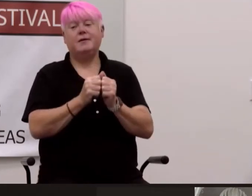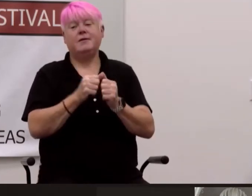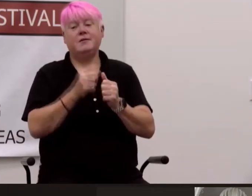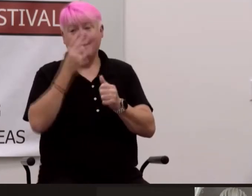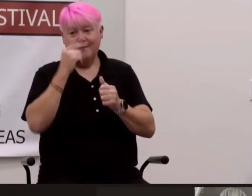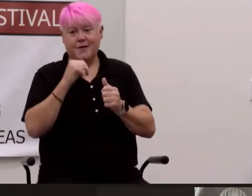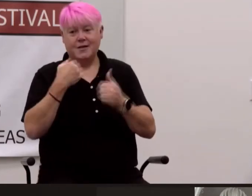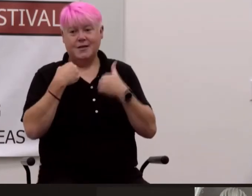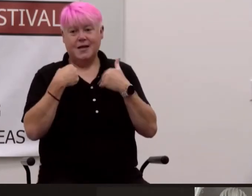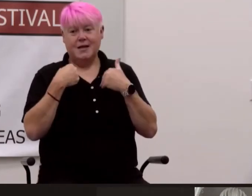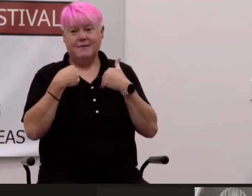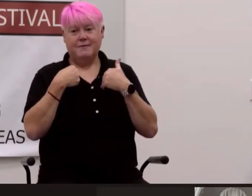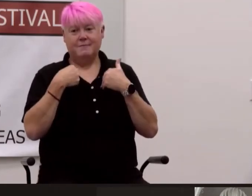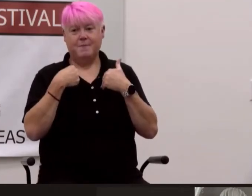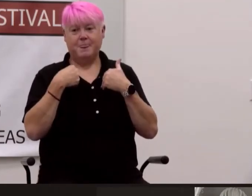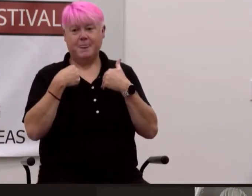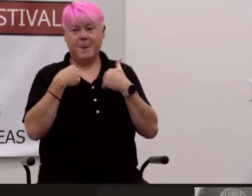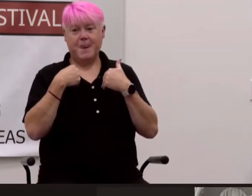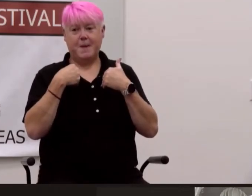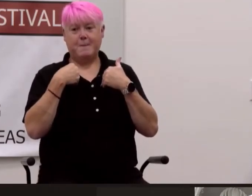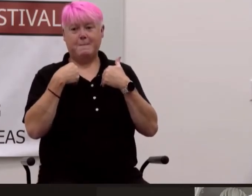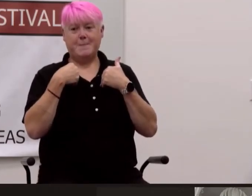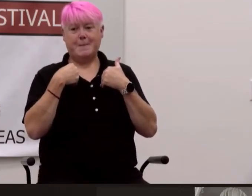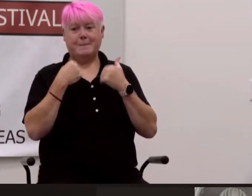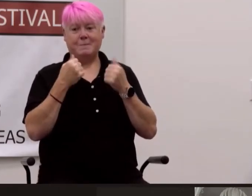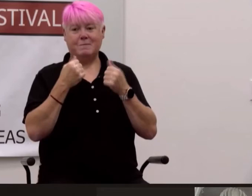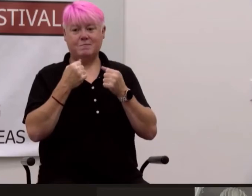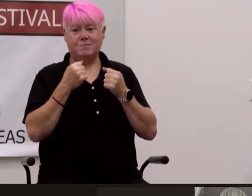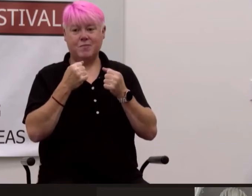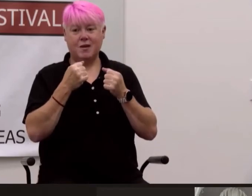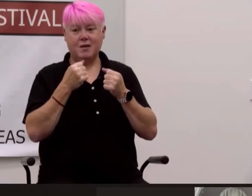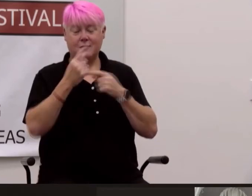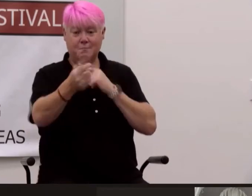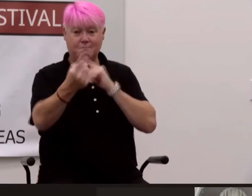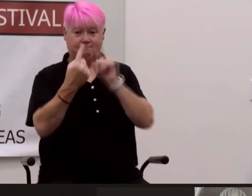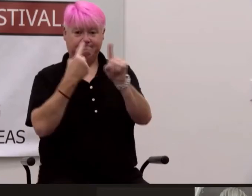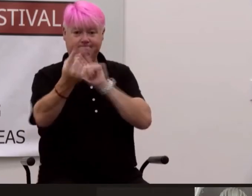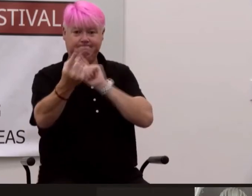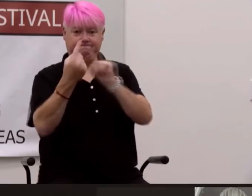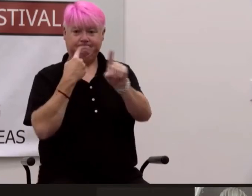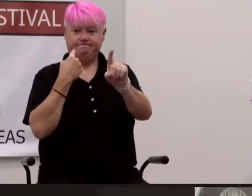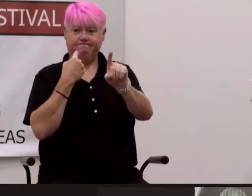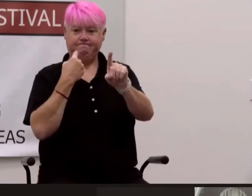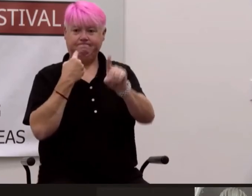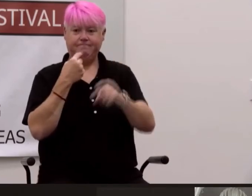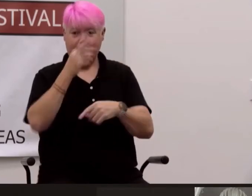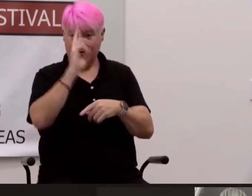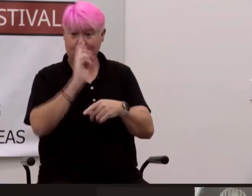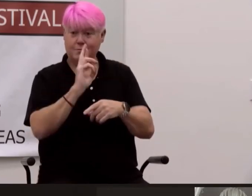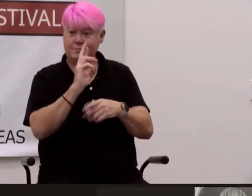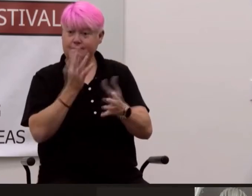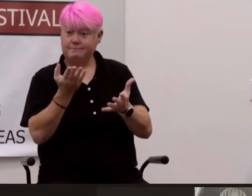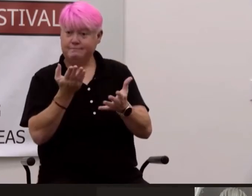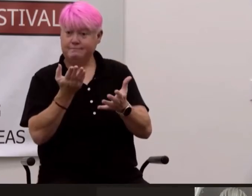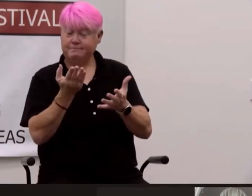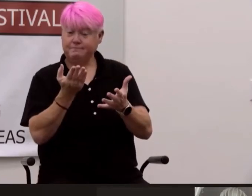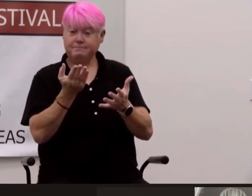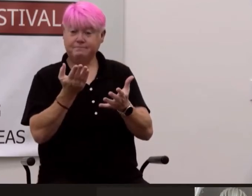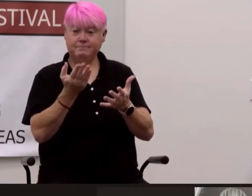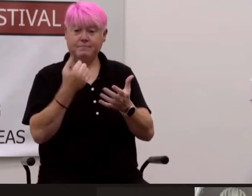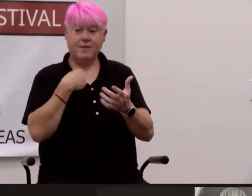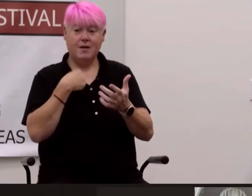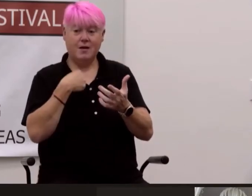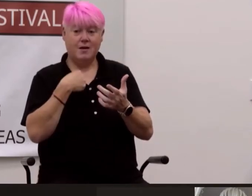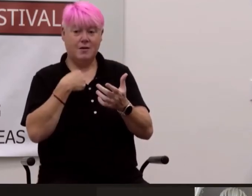to have the back and forth, and respectfully so, right? Like, I wasn't